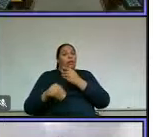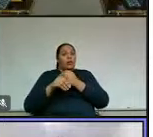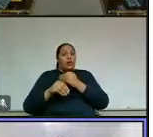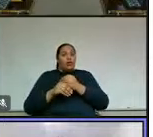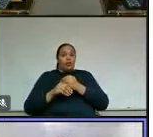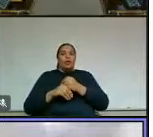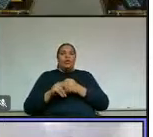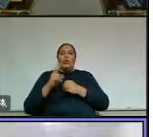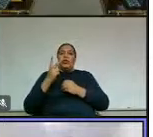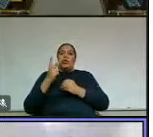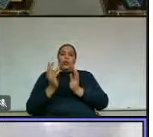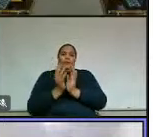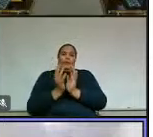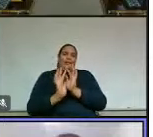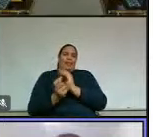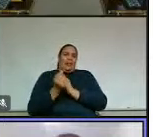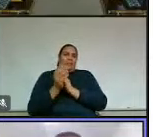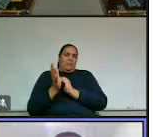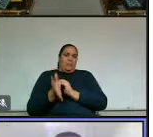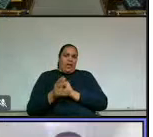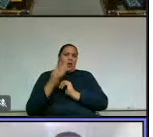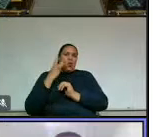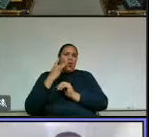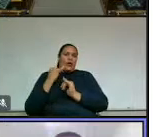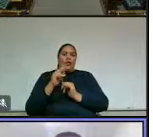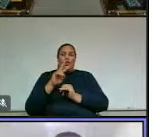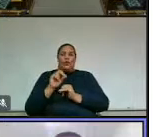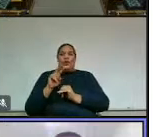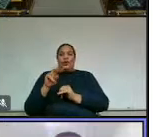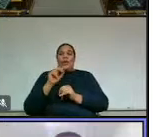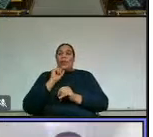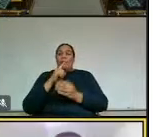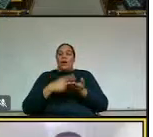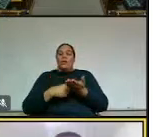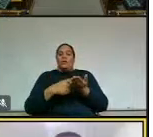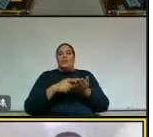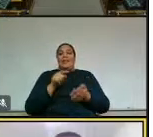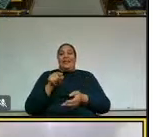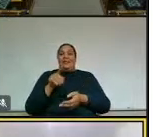two meetings took place in 2020 to discuss the bill.